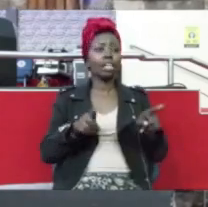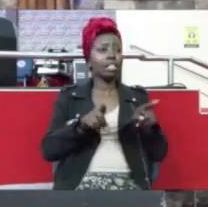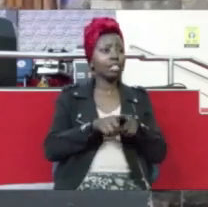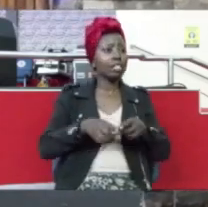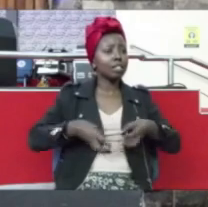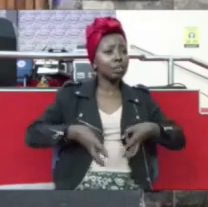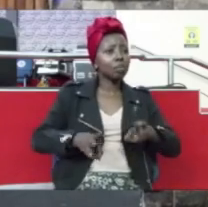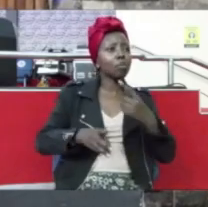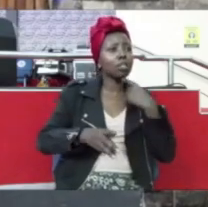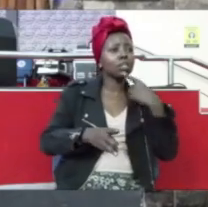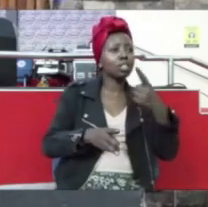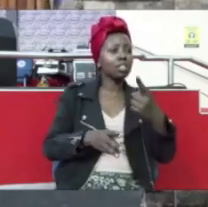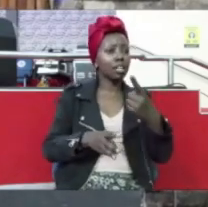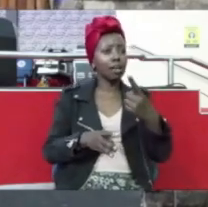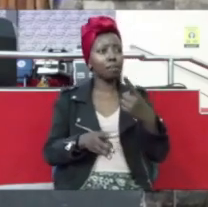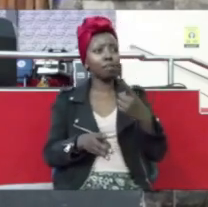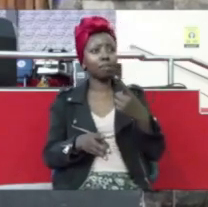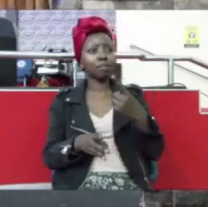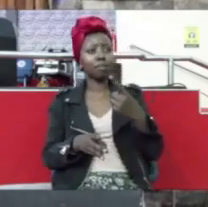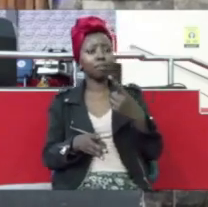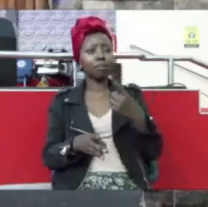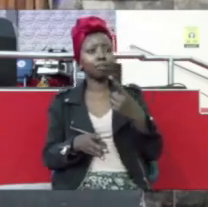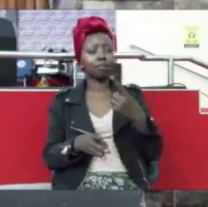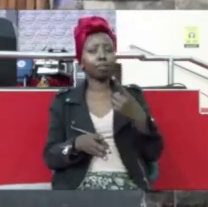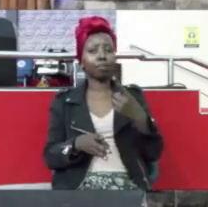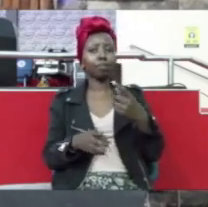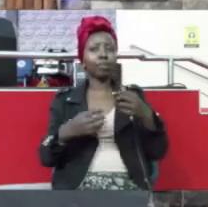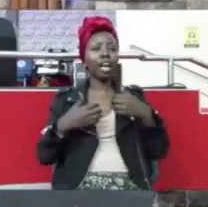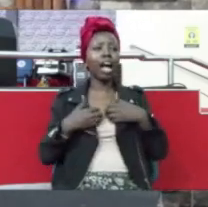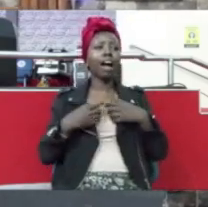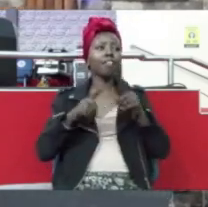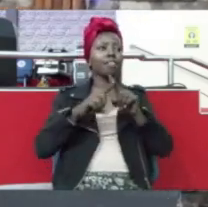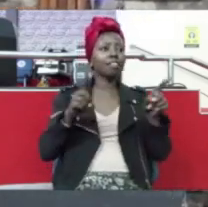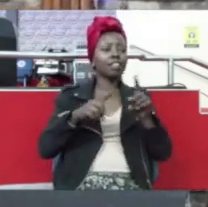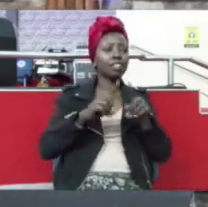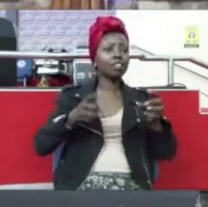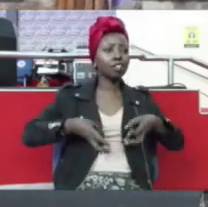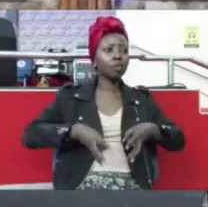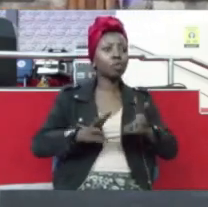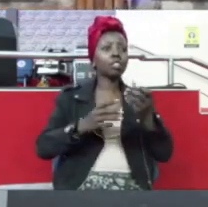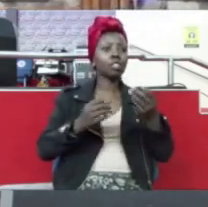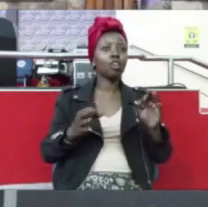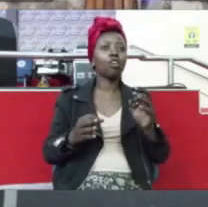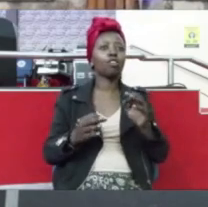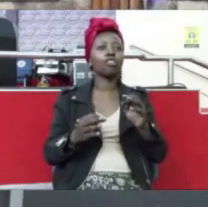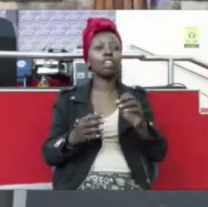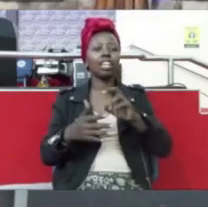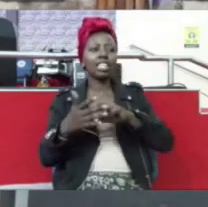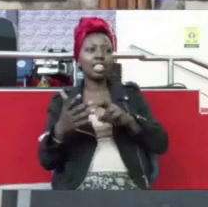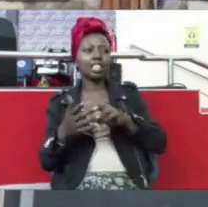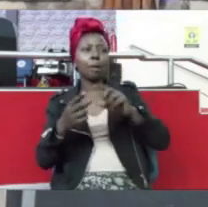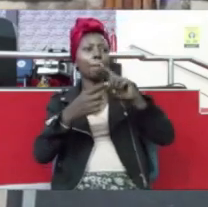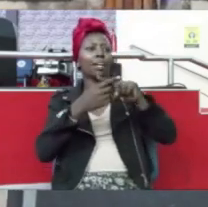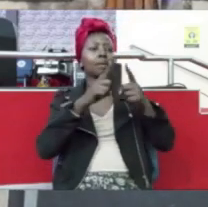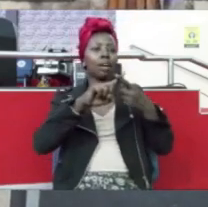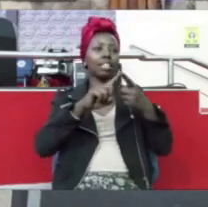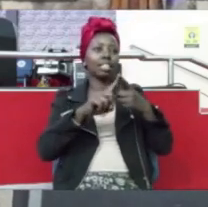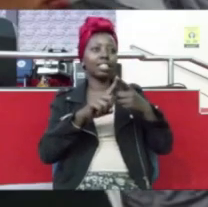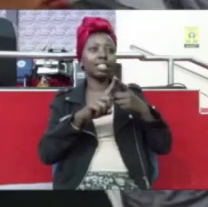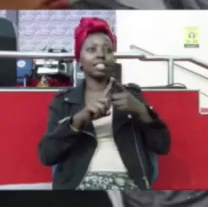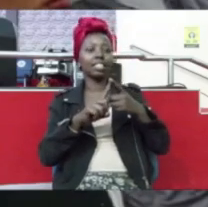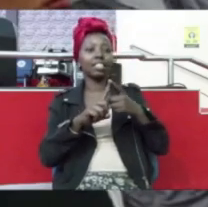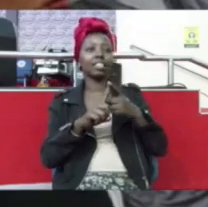that pi r squared is the formula for getting the area of a circle. Kama vile tulikuwa tumesema kuna ile mfumo wa kupata